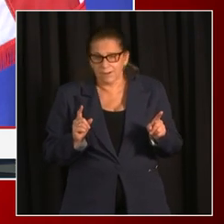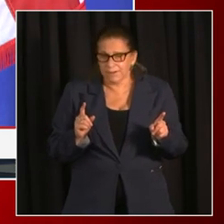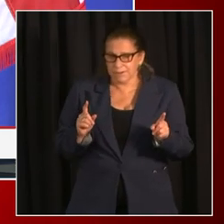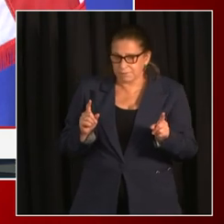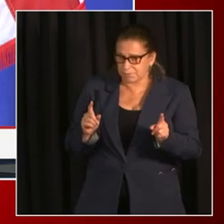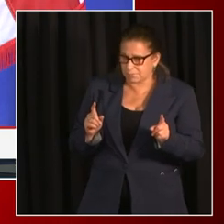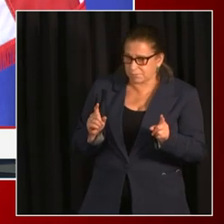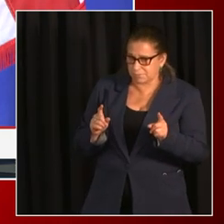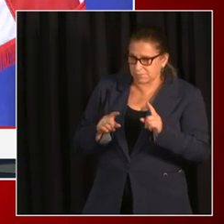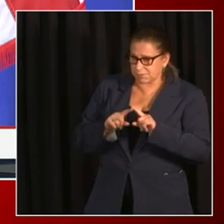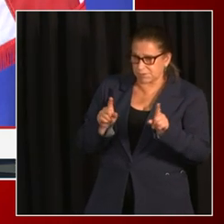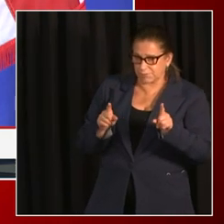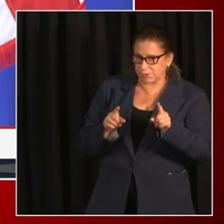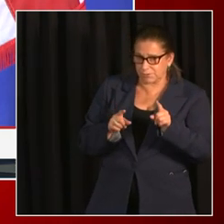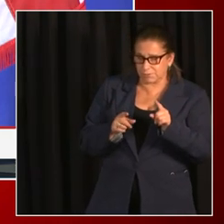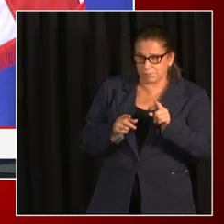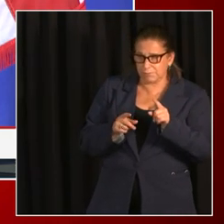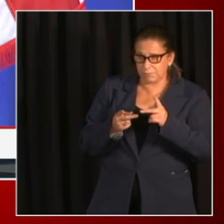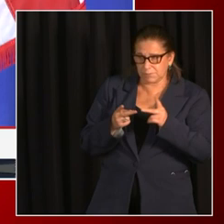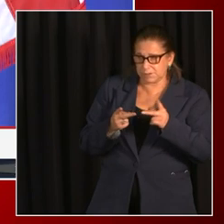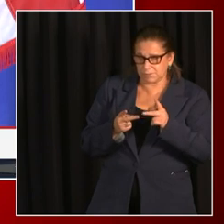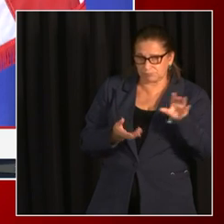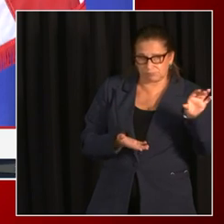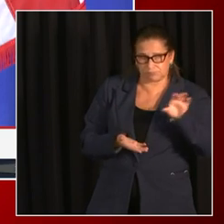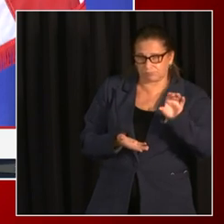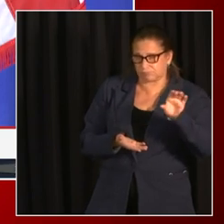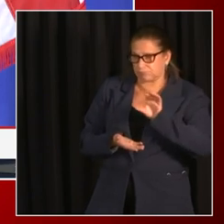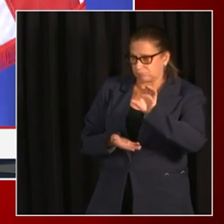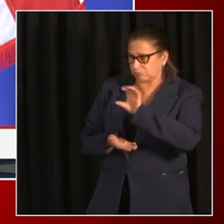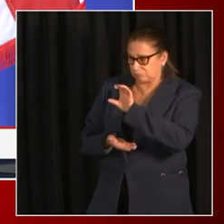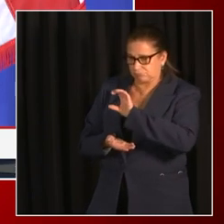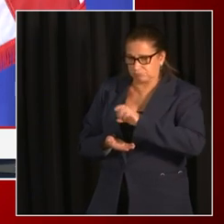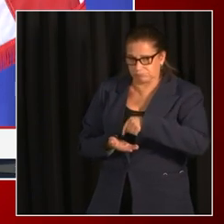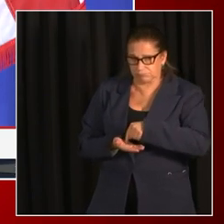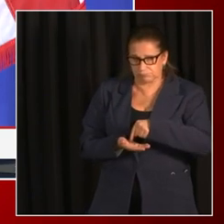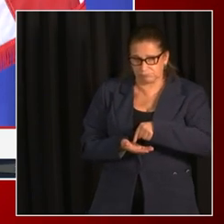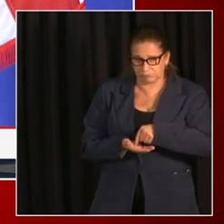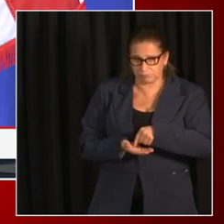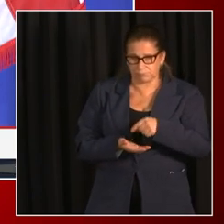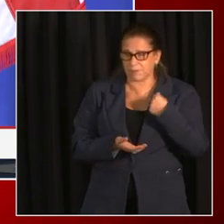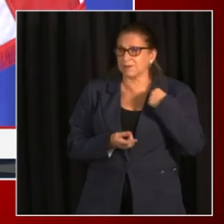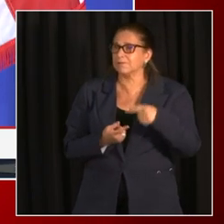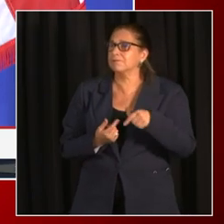from a few different sources, and while I don't